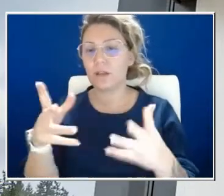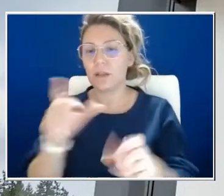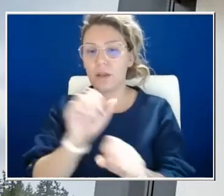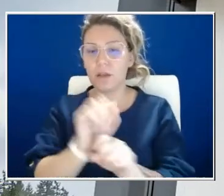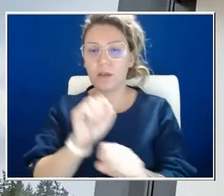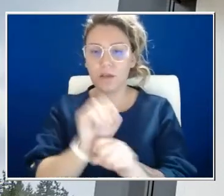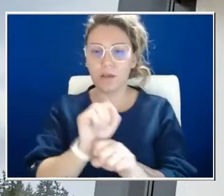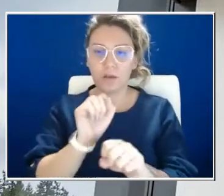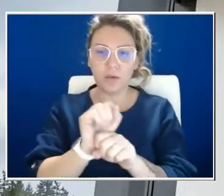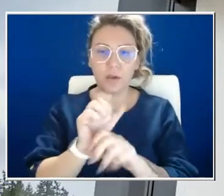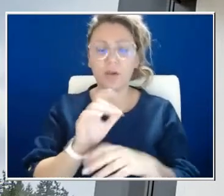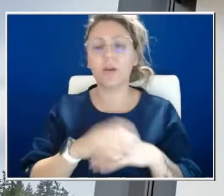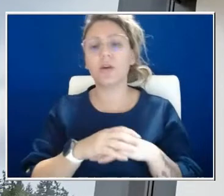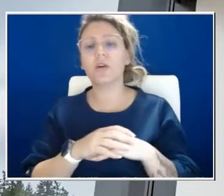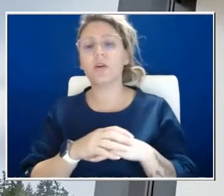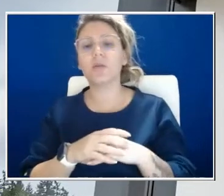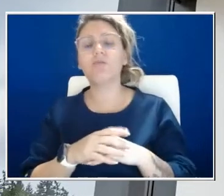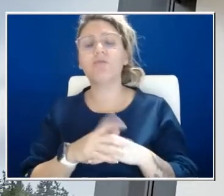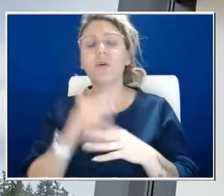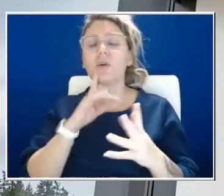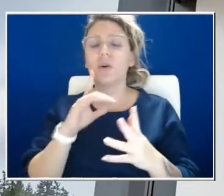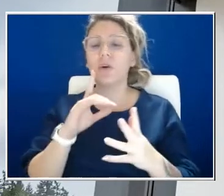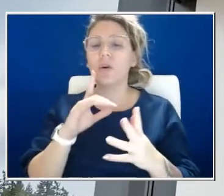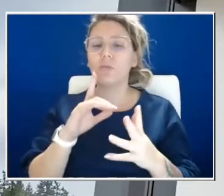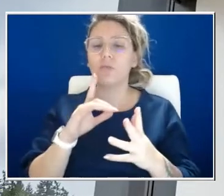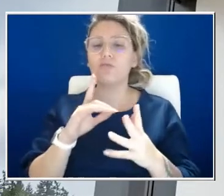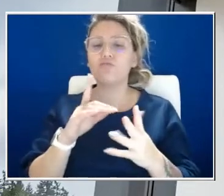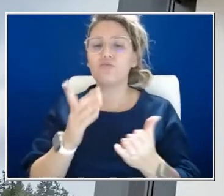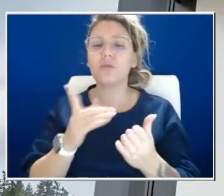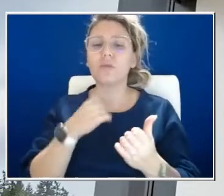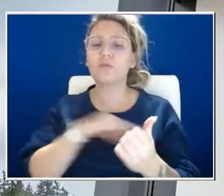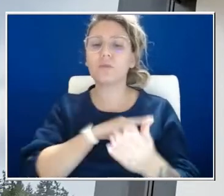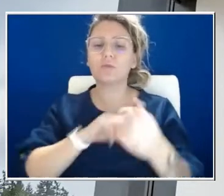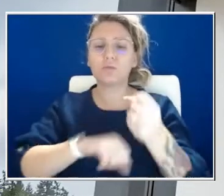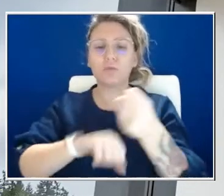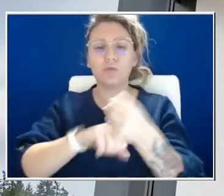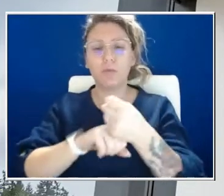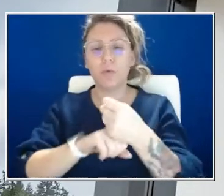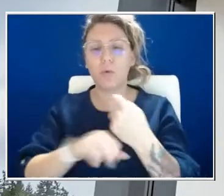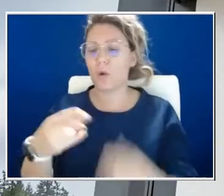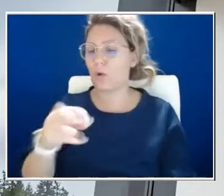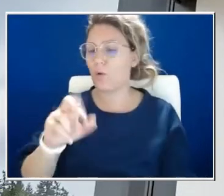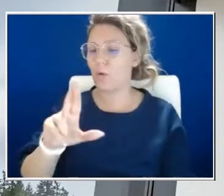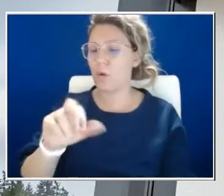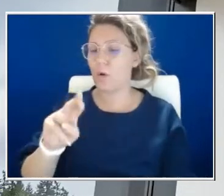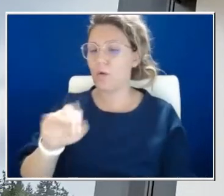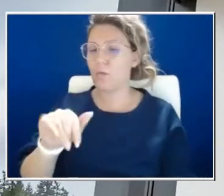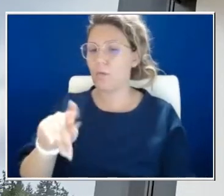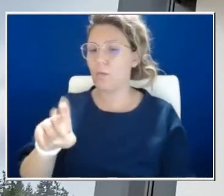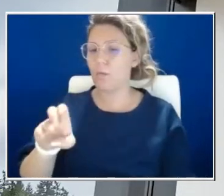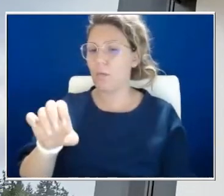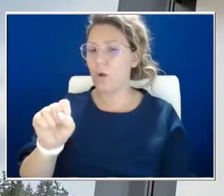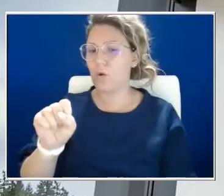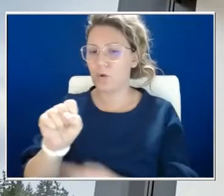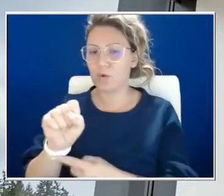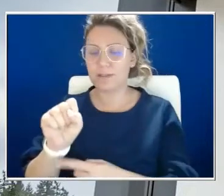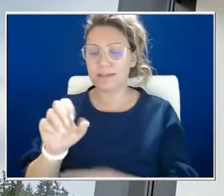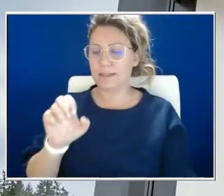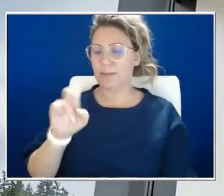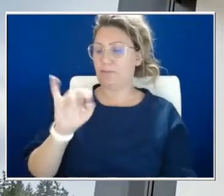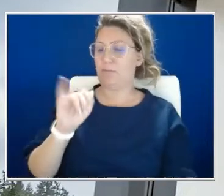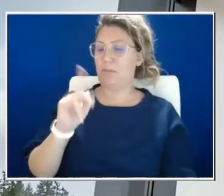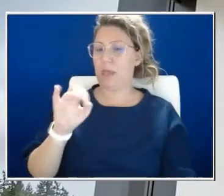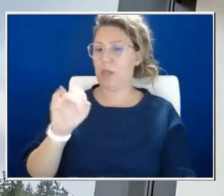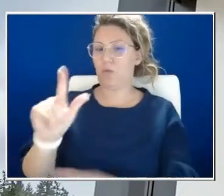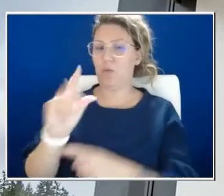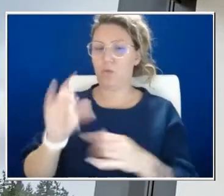is the wake-promoting hormone, which I think is the new thing in the sleep medicine field. The scientist who discovered it, Emmanuel Mignot, recently was awarded